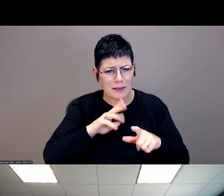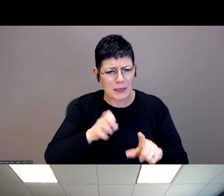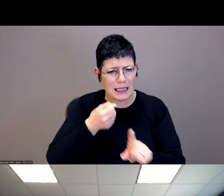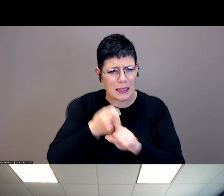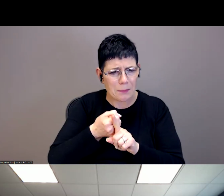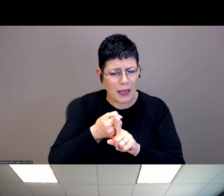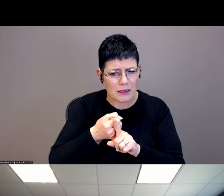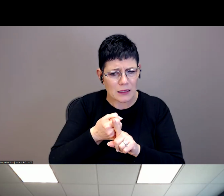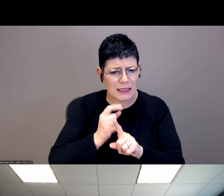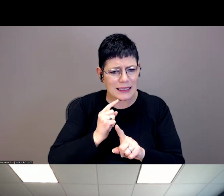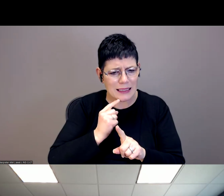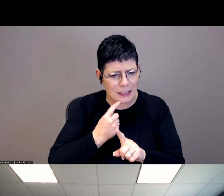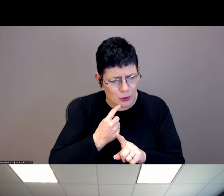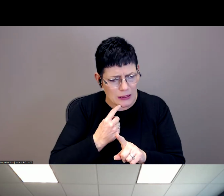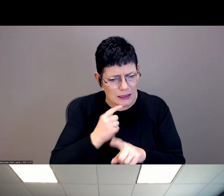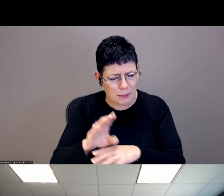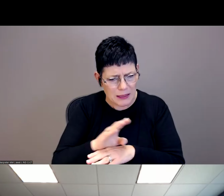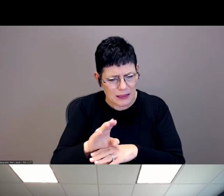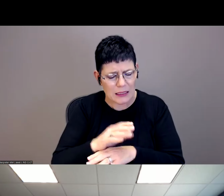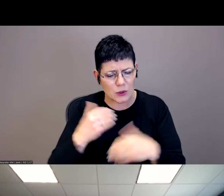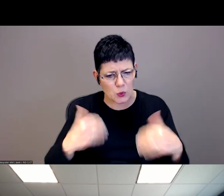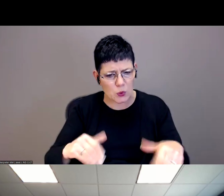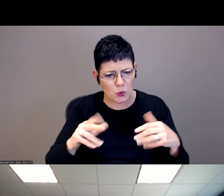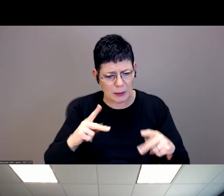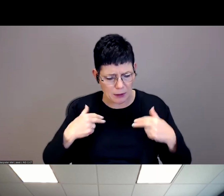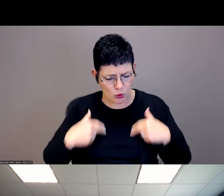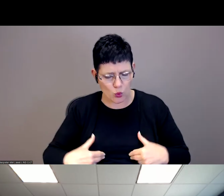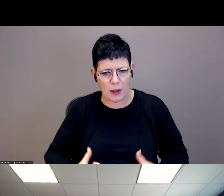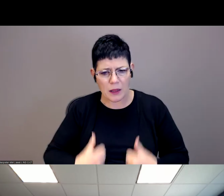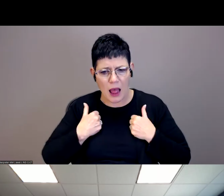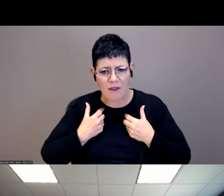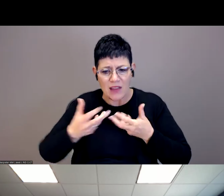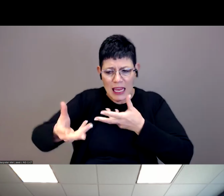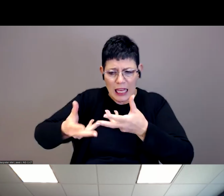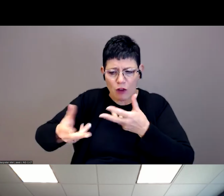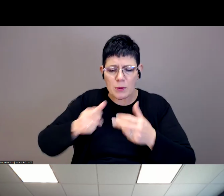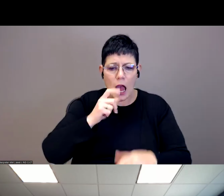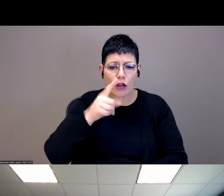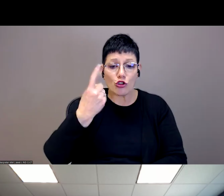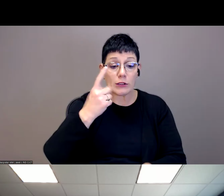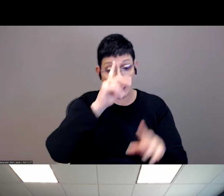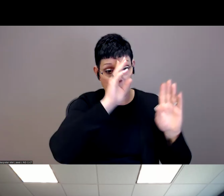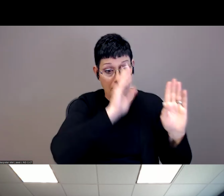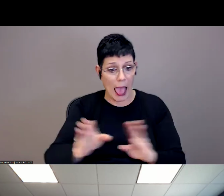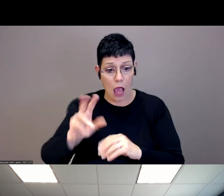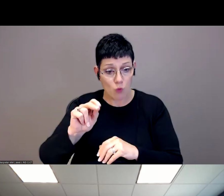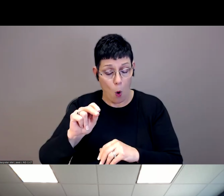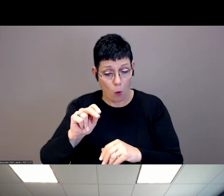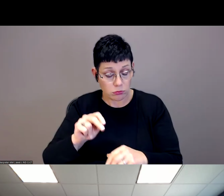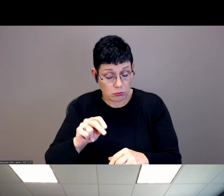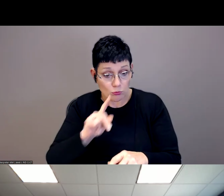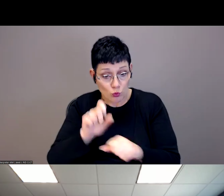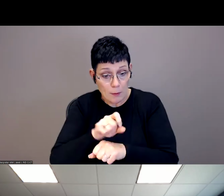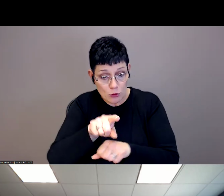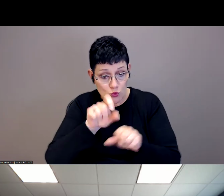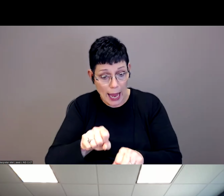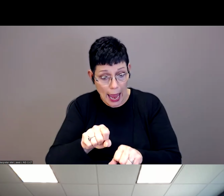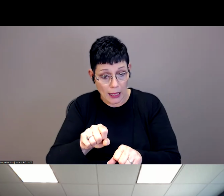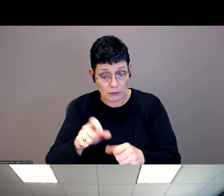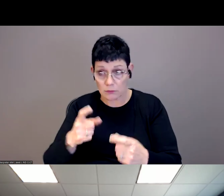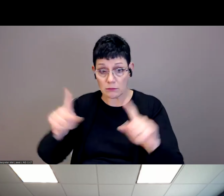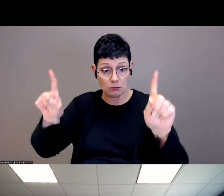seriousness of it and the import that engagement is not just a strategy. This is an effective way to accomplish